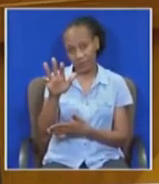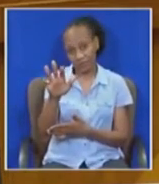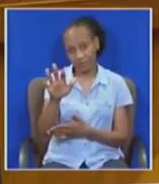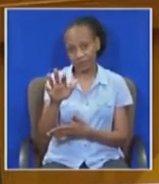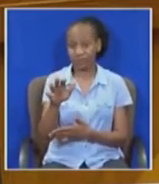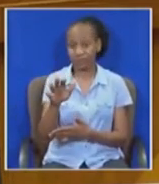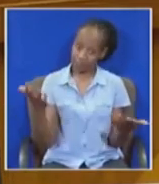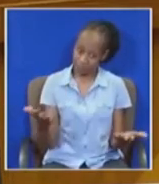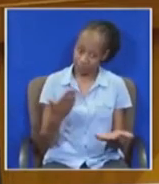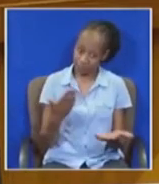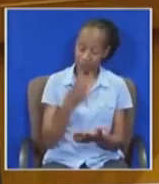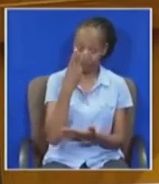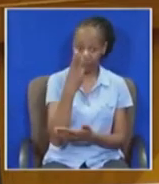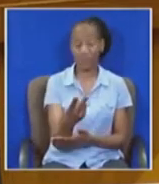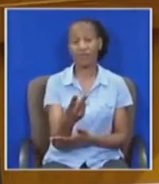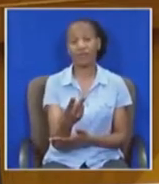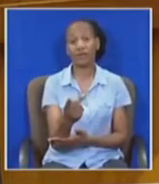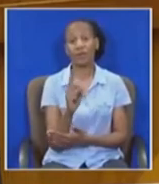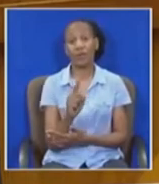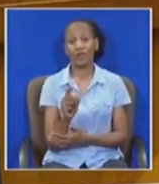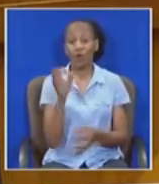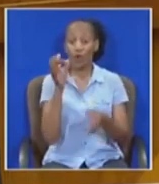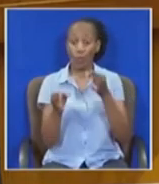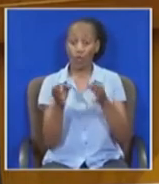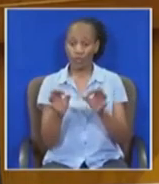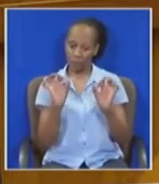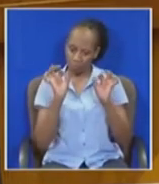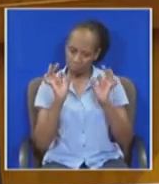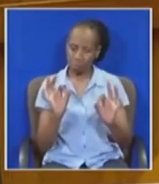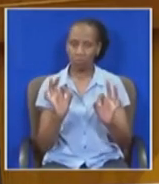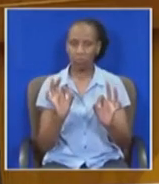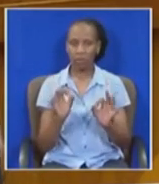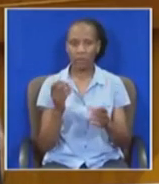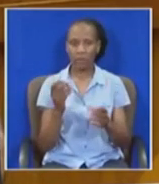have the political will to fix the fundamentals in